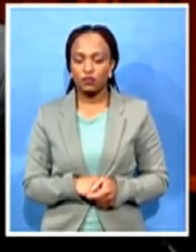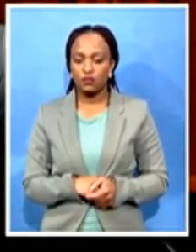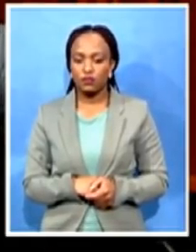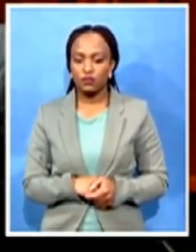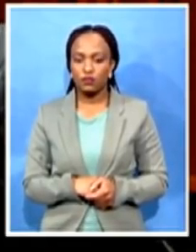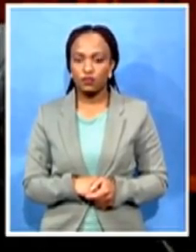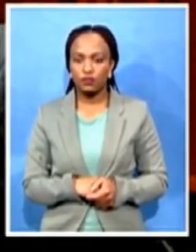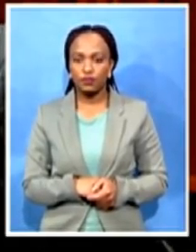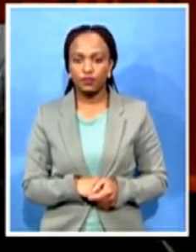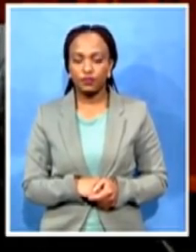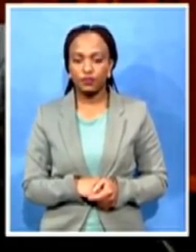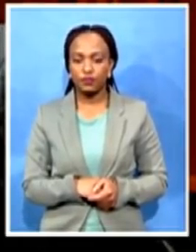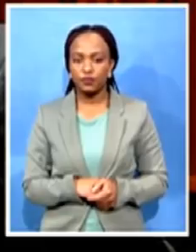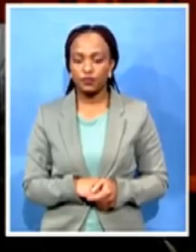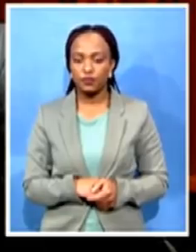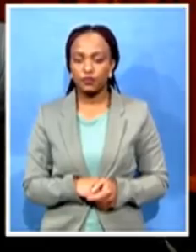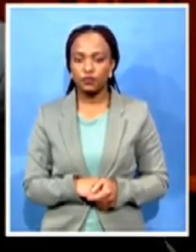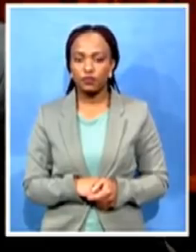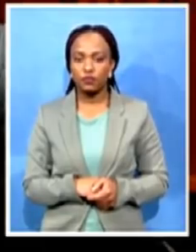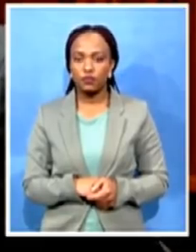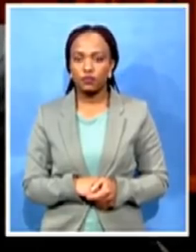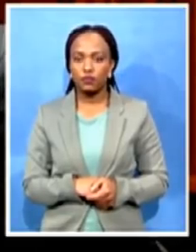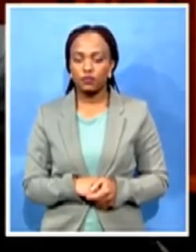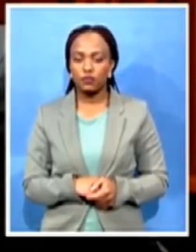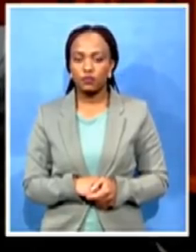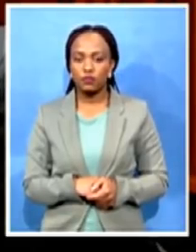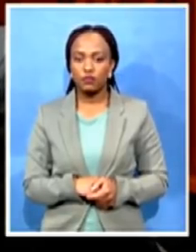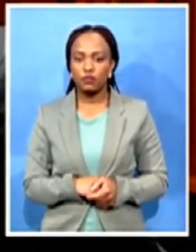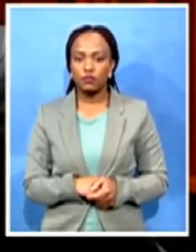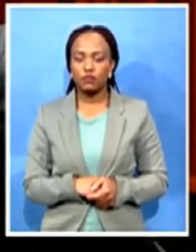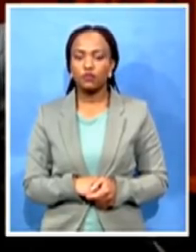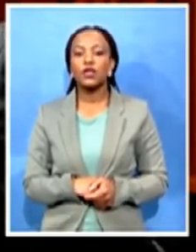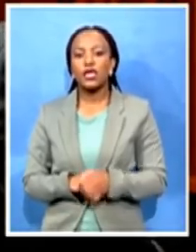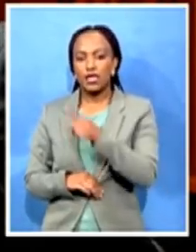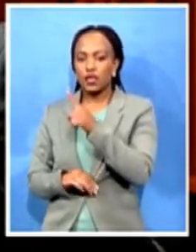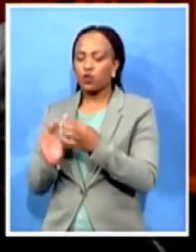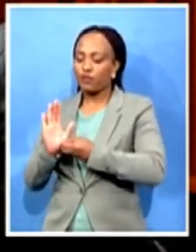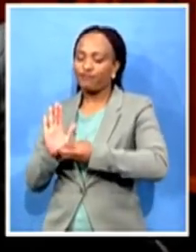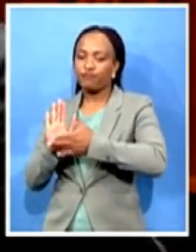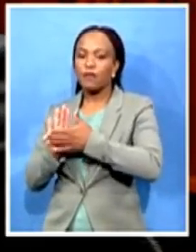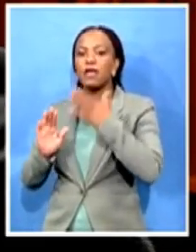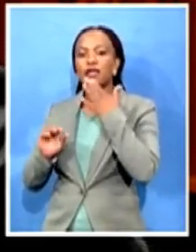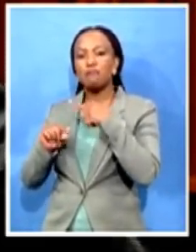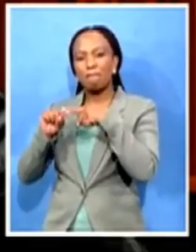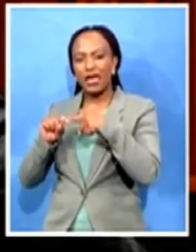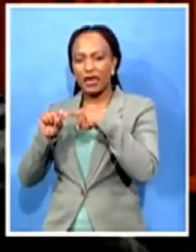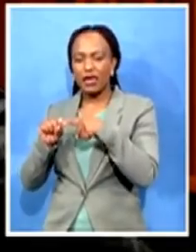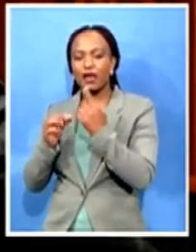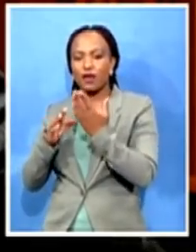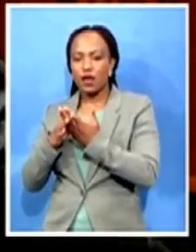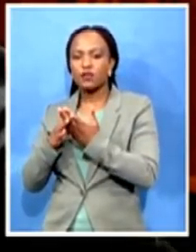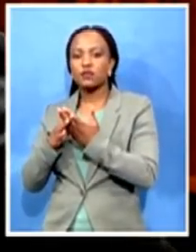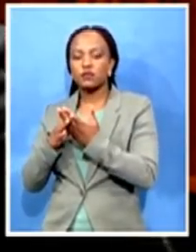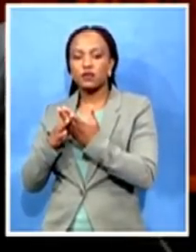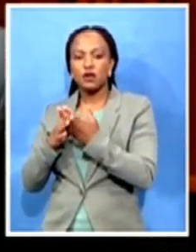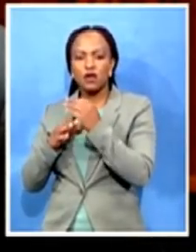Yes, that would count as a pending, another pending matter. Apart from that pending case, is there any other pending case? Not that I'm